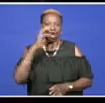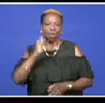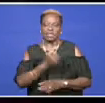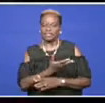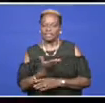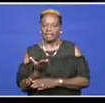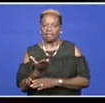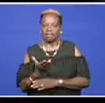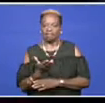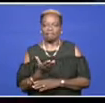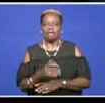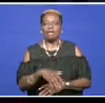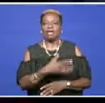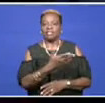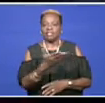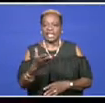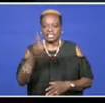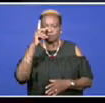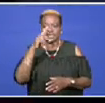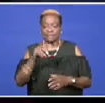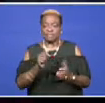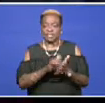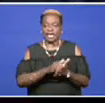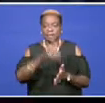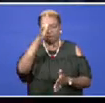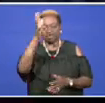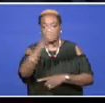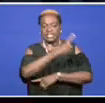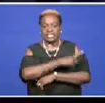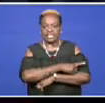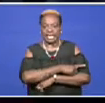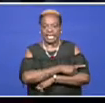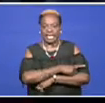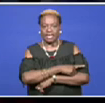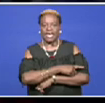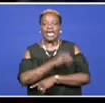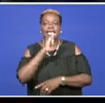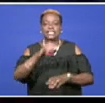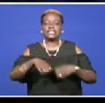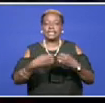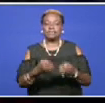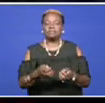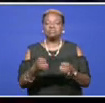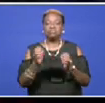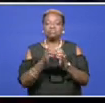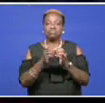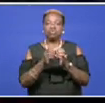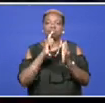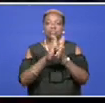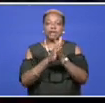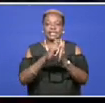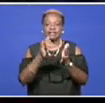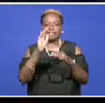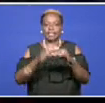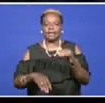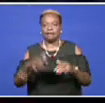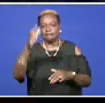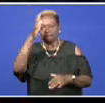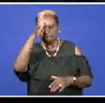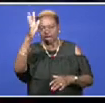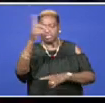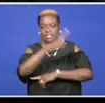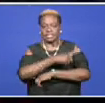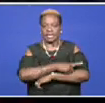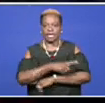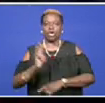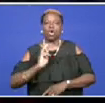There is a perception that Mother's Day is given more fanfare than Father's Day. We want to